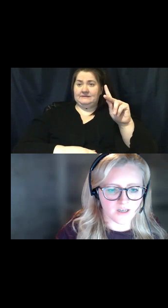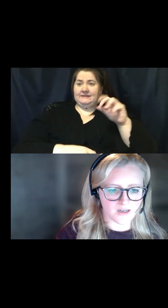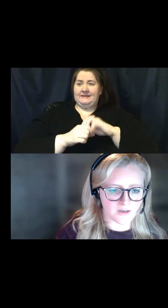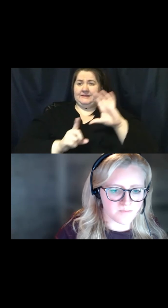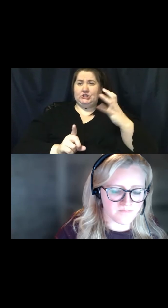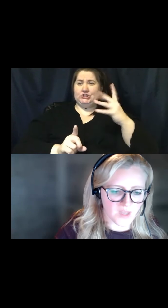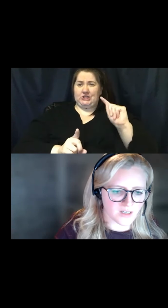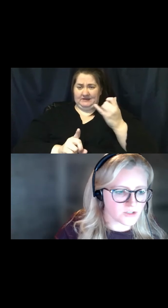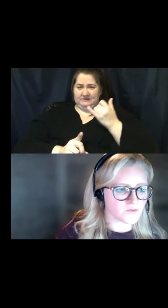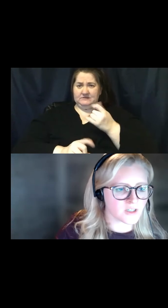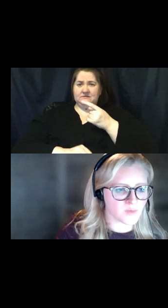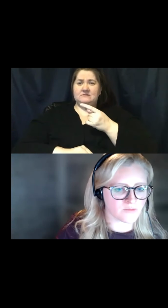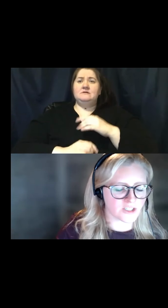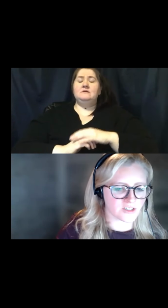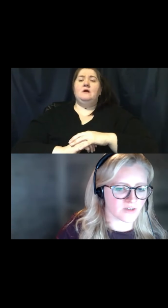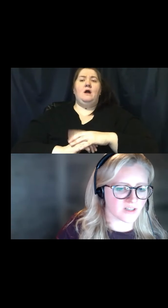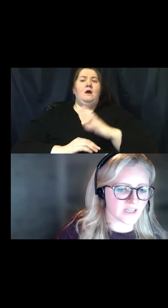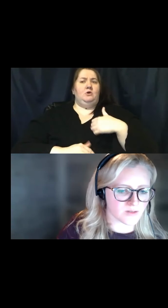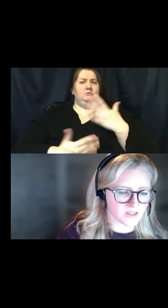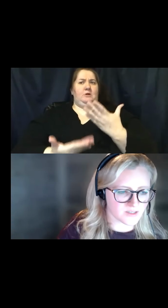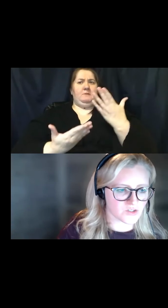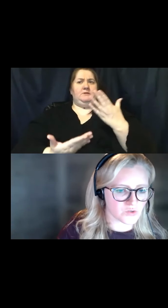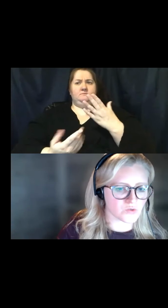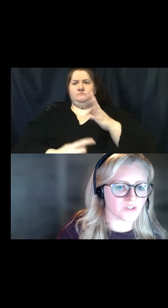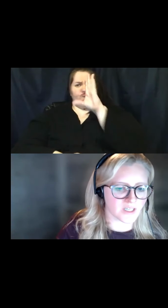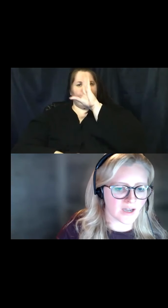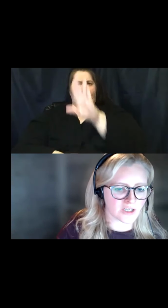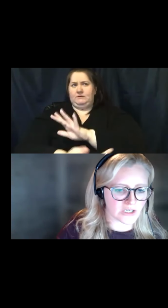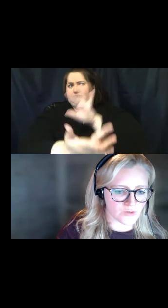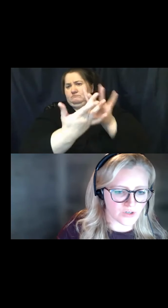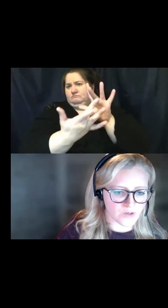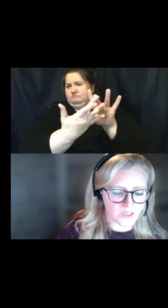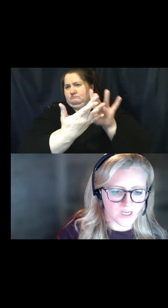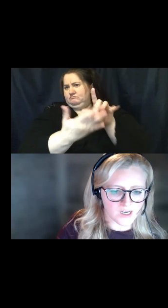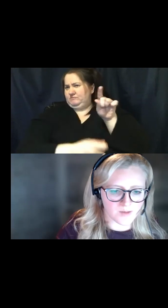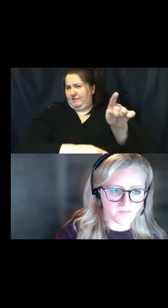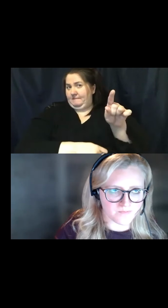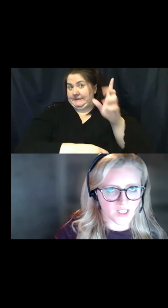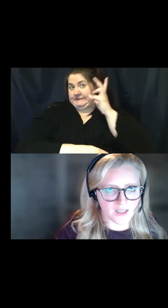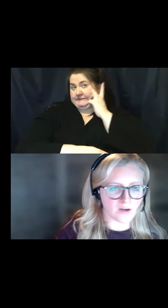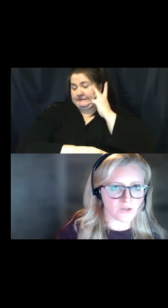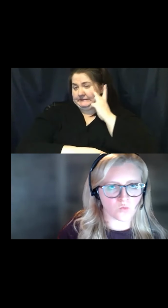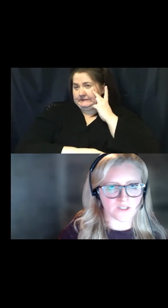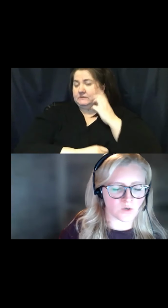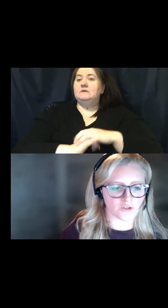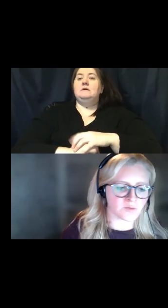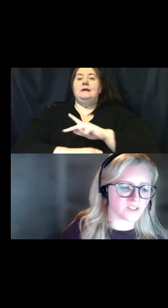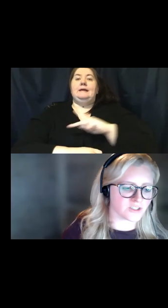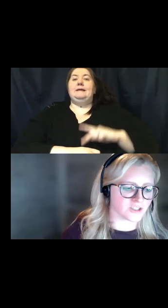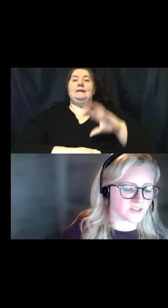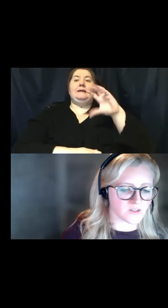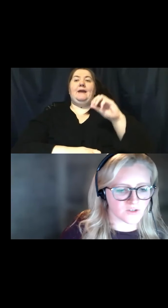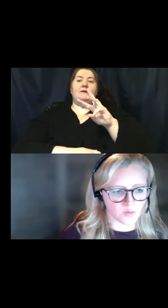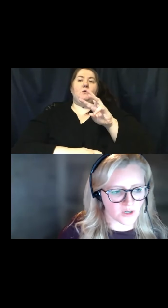here. And I would just recommend reaching directly out to King County Metro. King County Wastewater